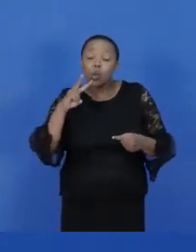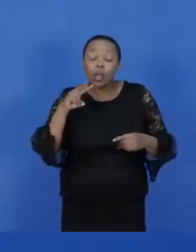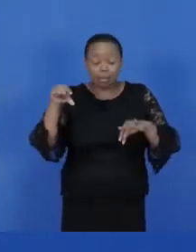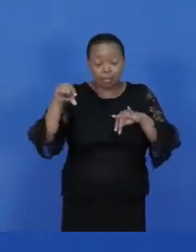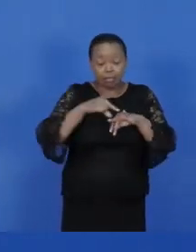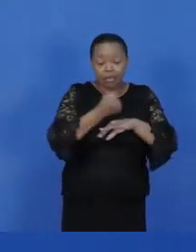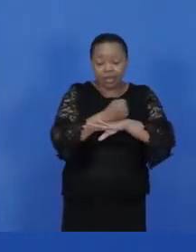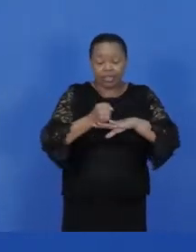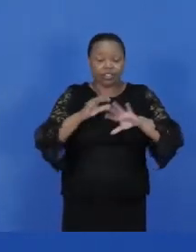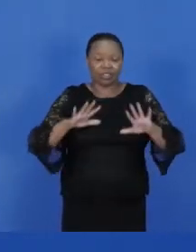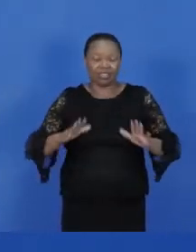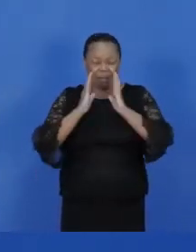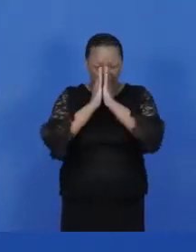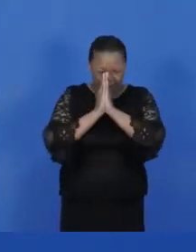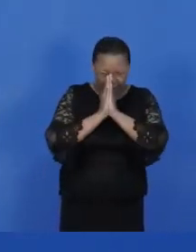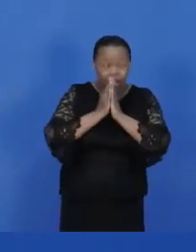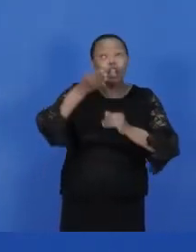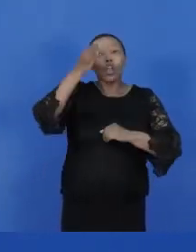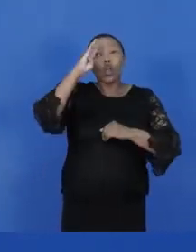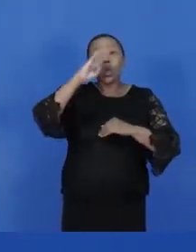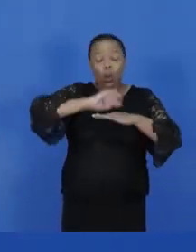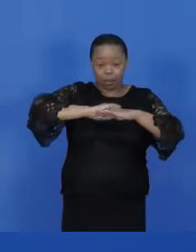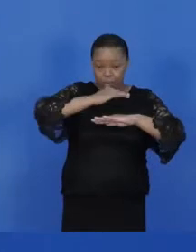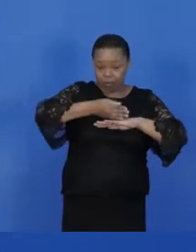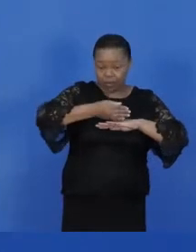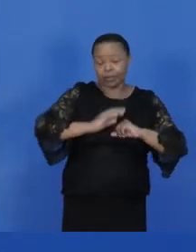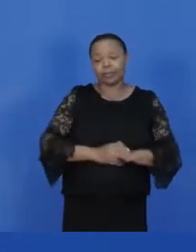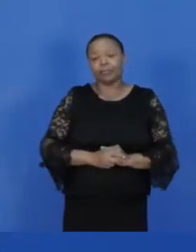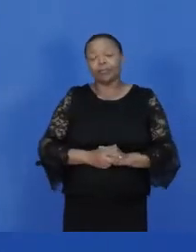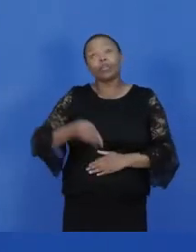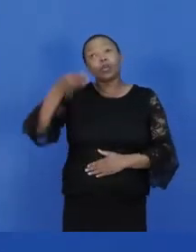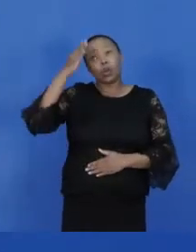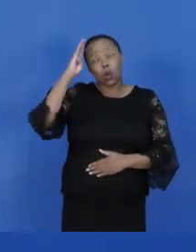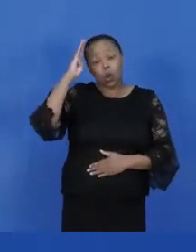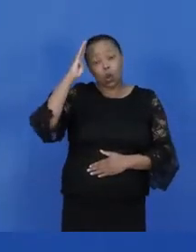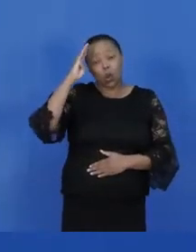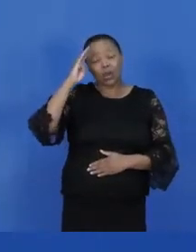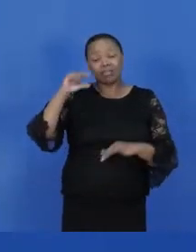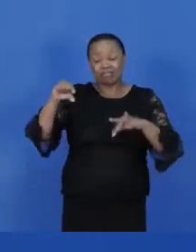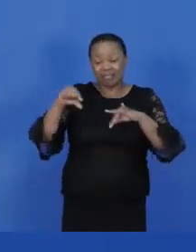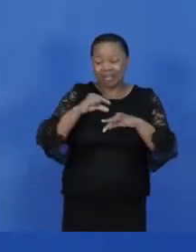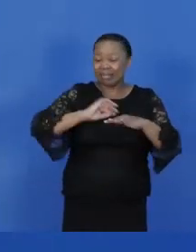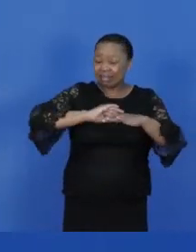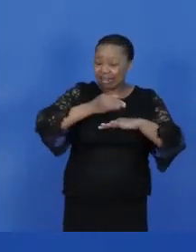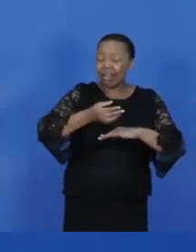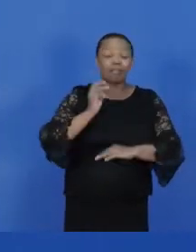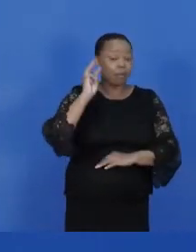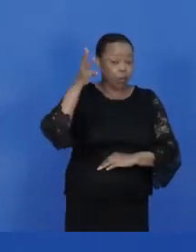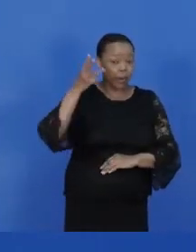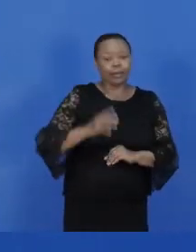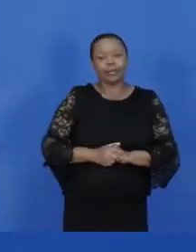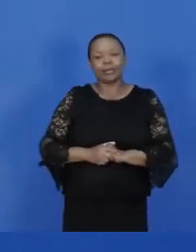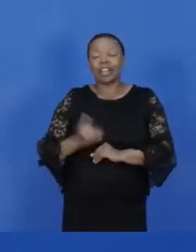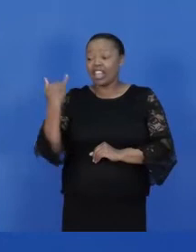and pray for God's protection and pray for God's preservation and pray for God's cover. God will protect marriages as